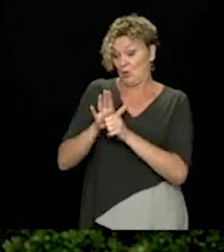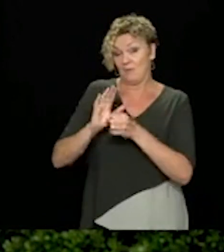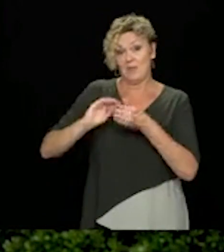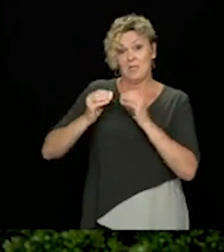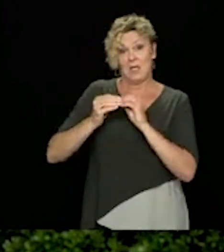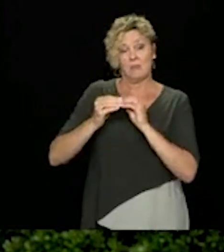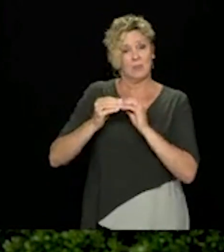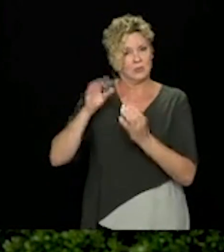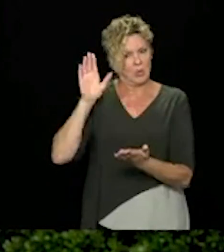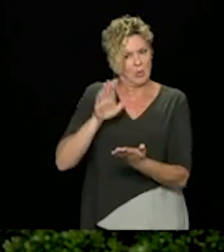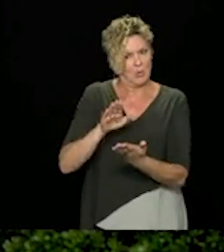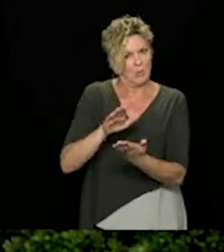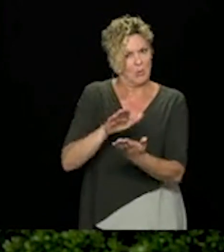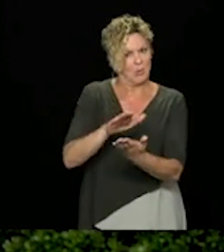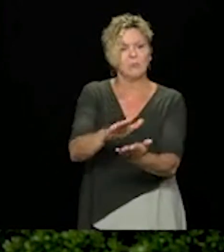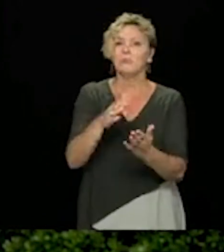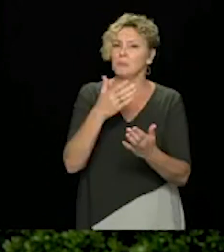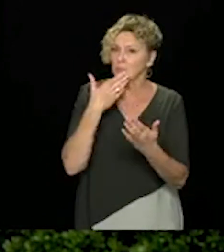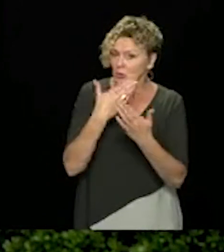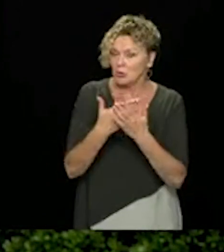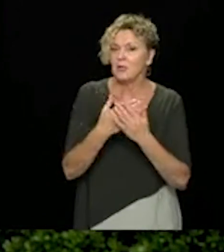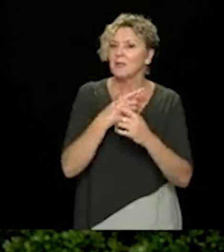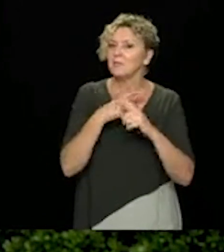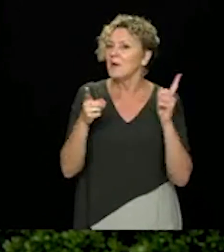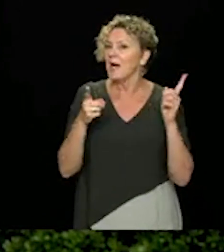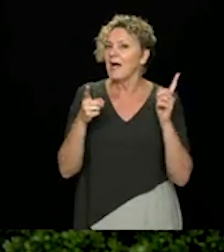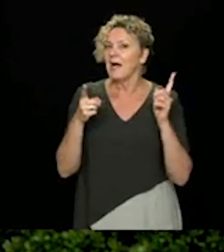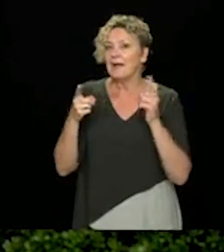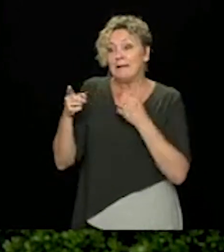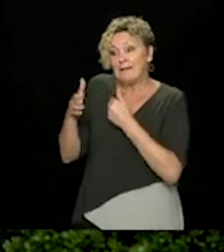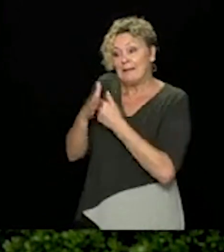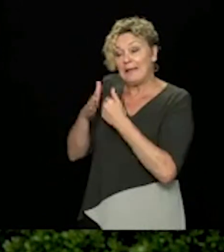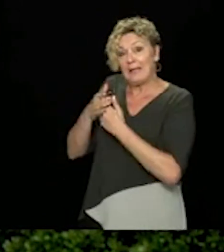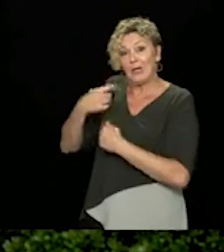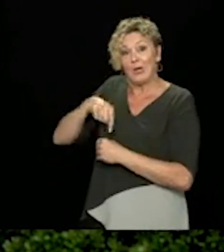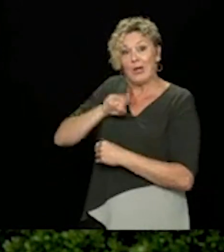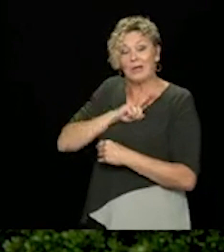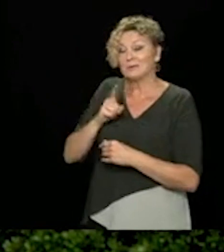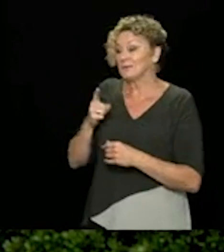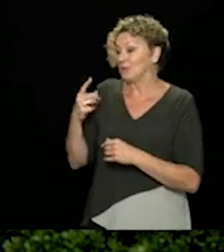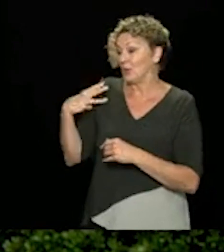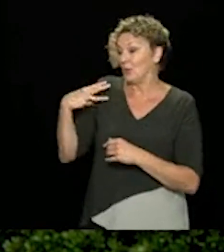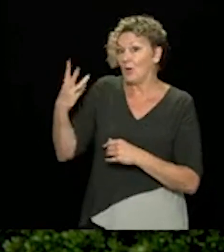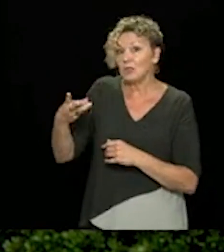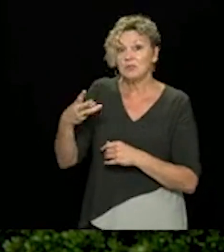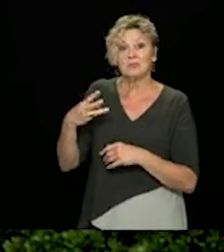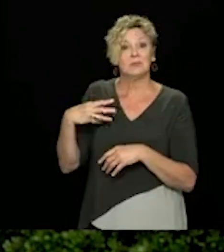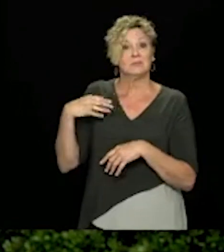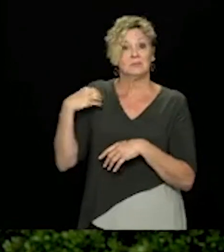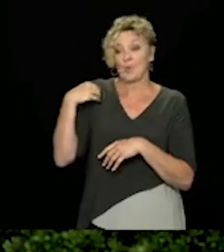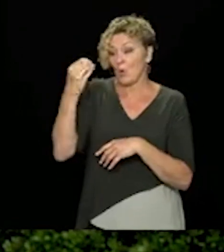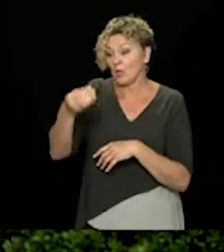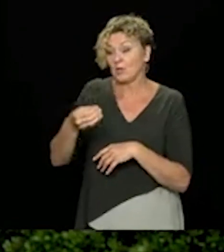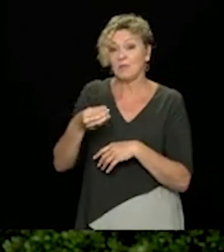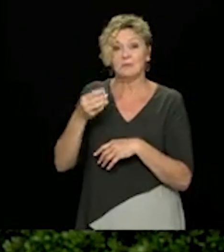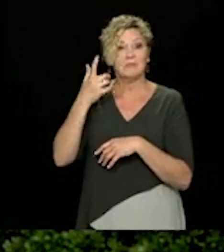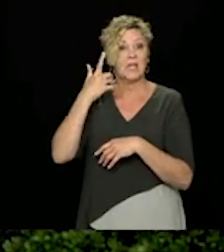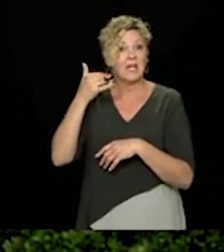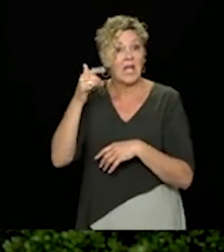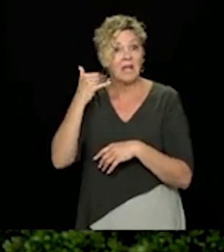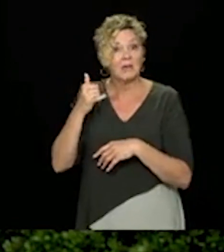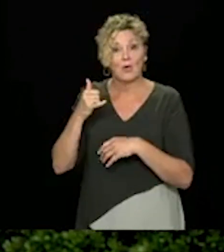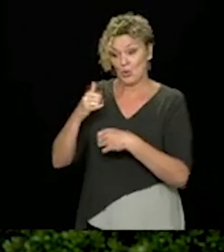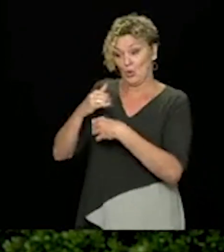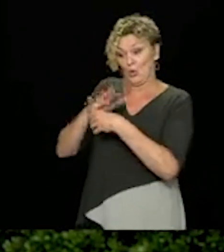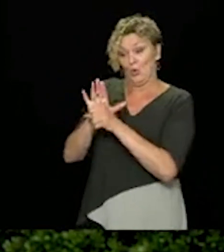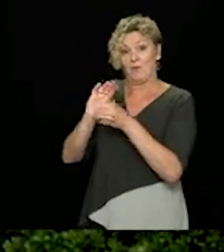fact, when you look just south of us in Washington, Oregon, and California, we've seen a spike in cases. Which, as we've been going down,